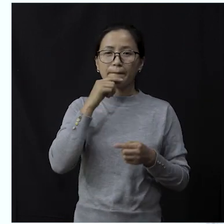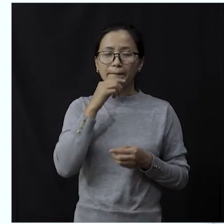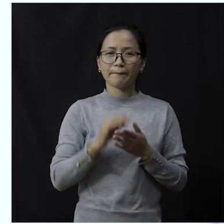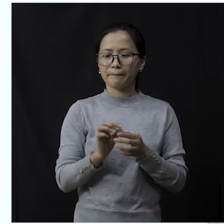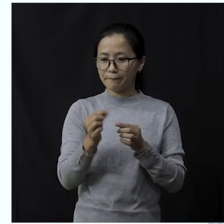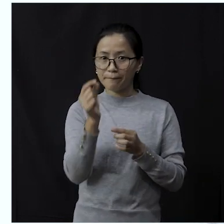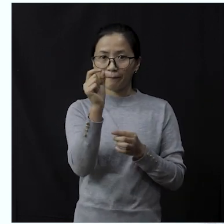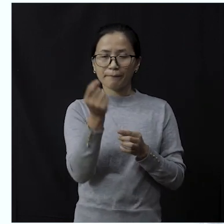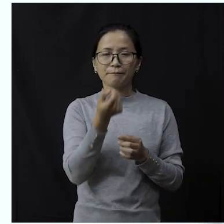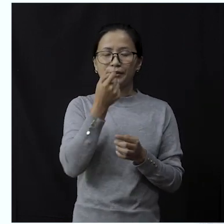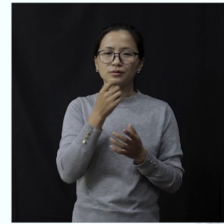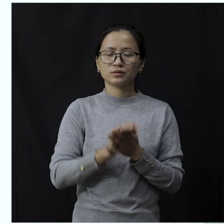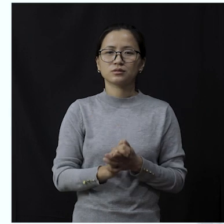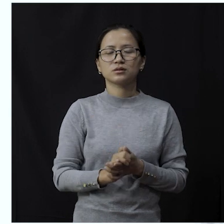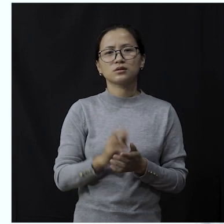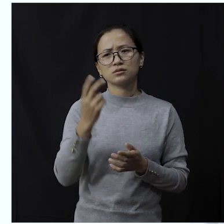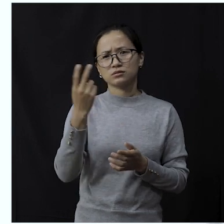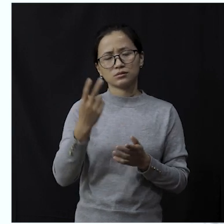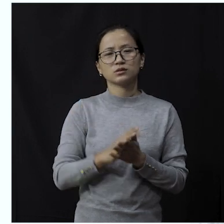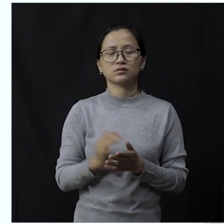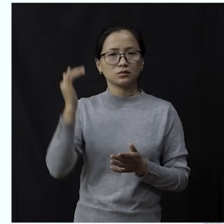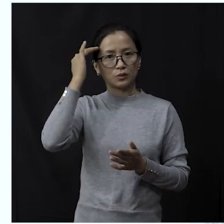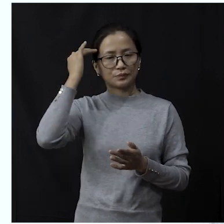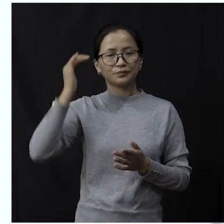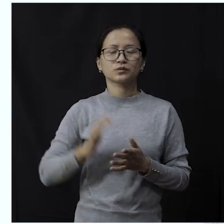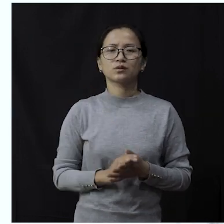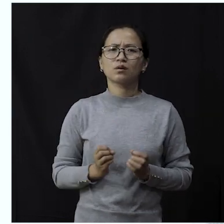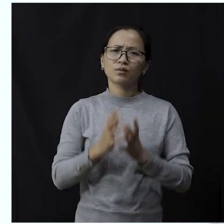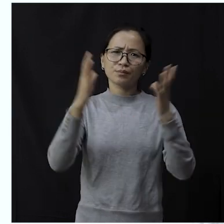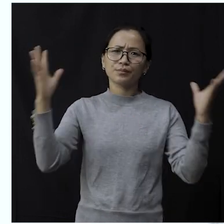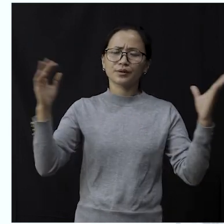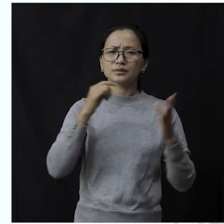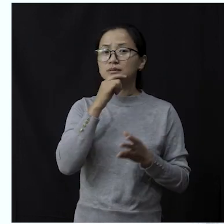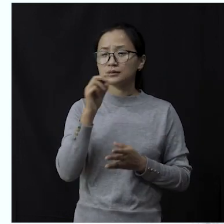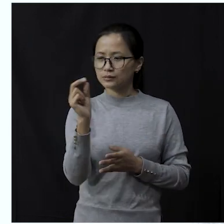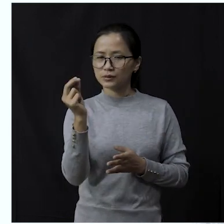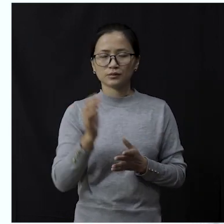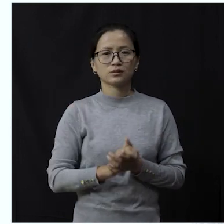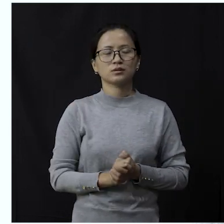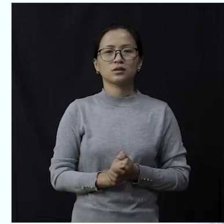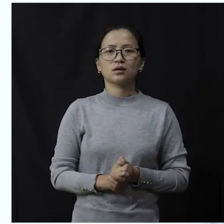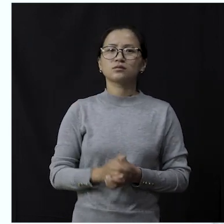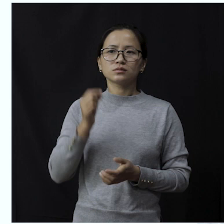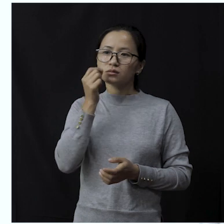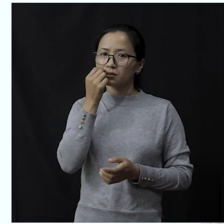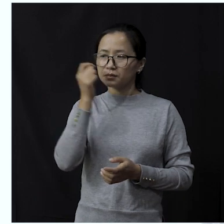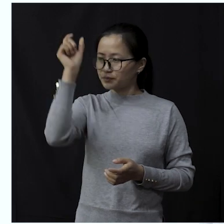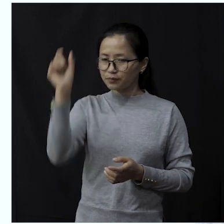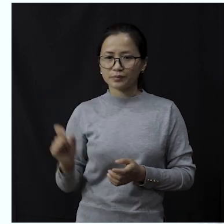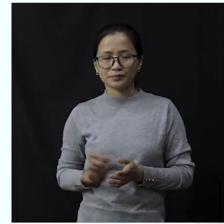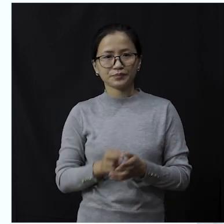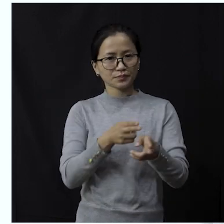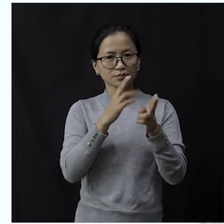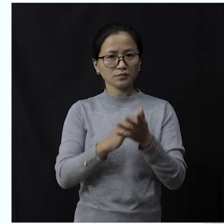two hornbills will come back because there are so many berries on the tree. Hunters know this very well. They know where to find